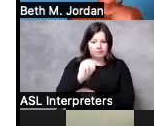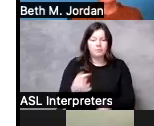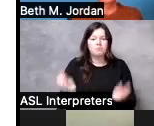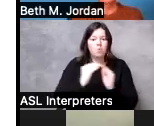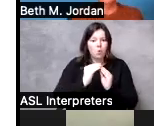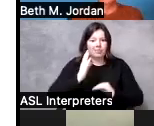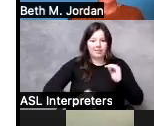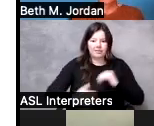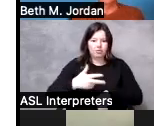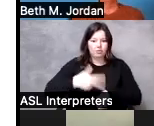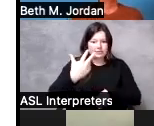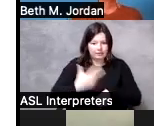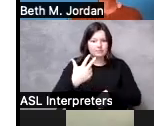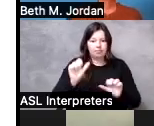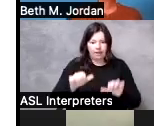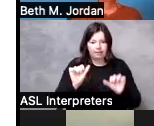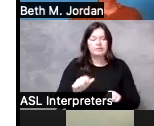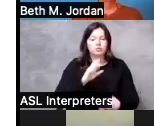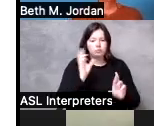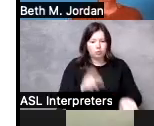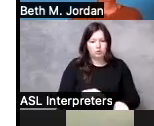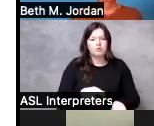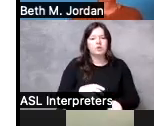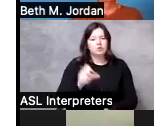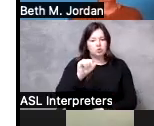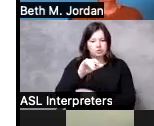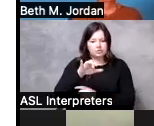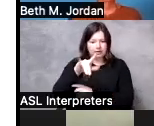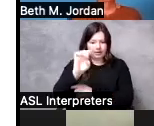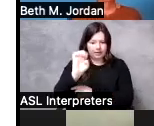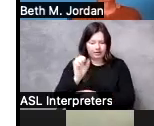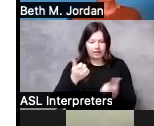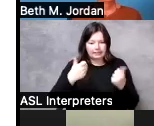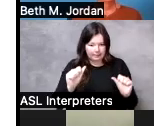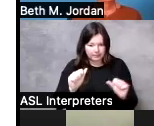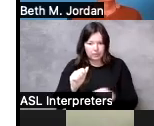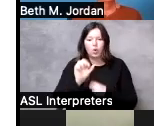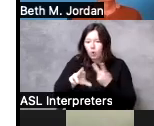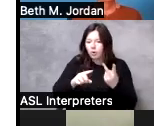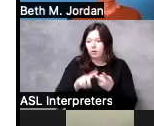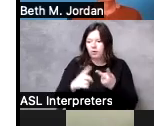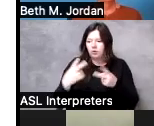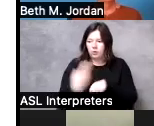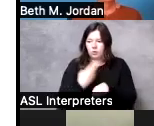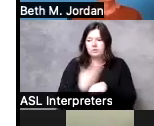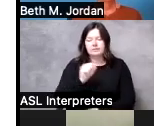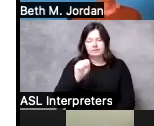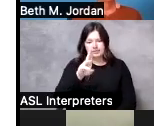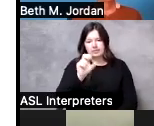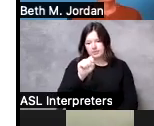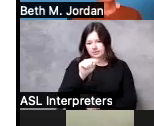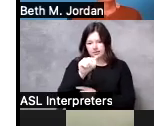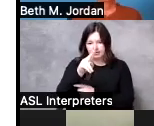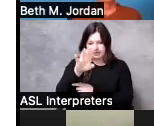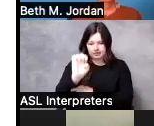least twice as likely to report using substances. So again, a strong relationship exists between the experience